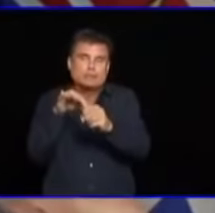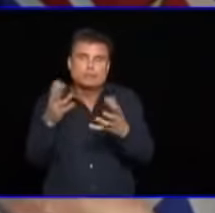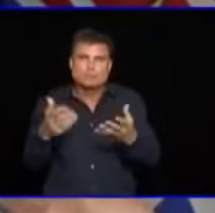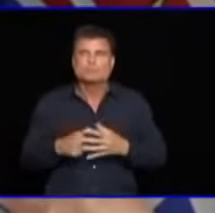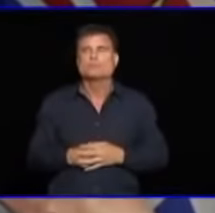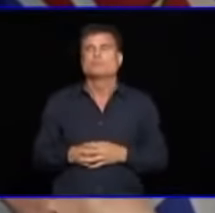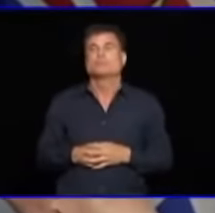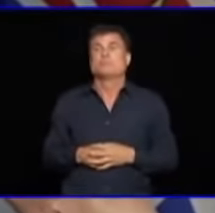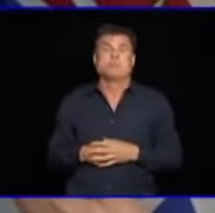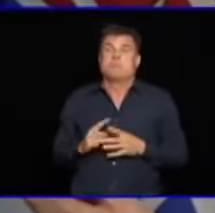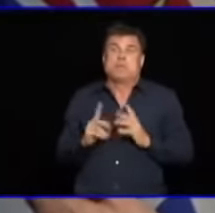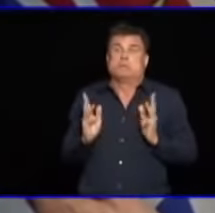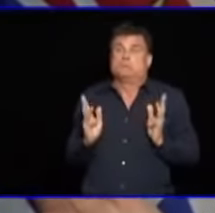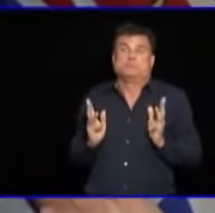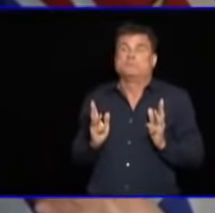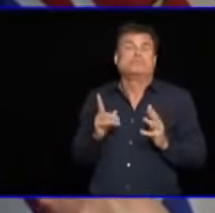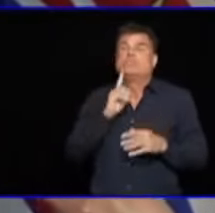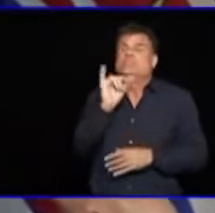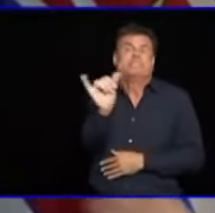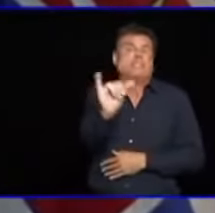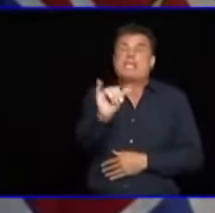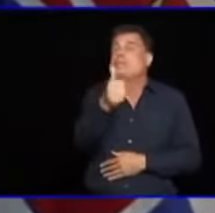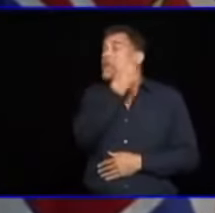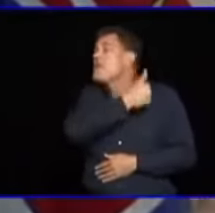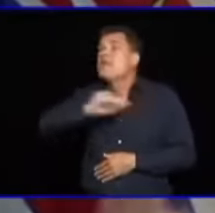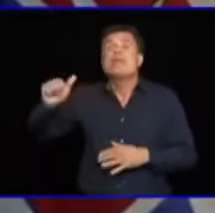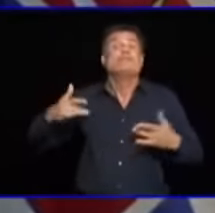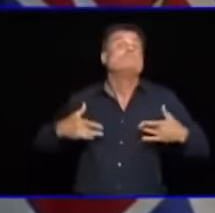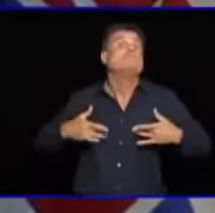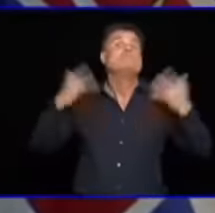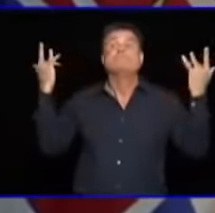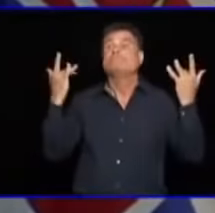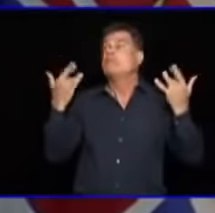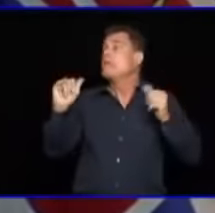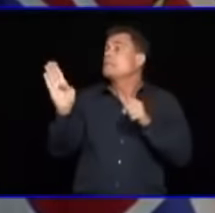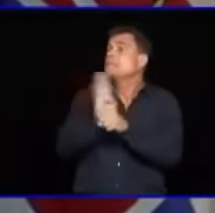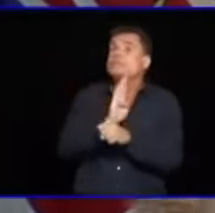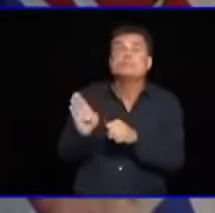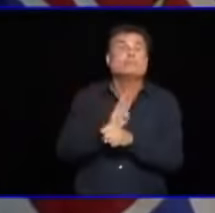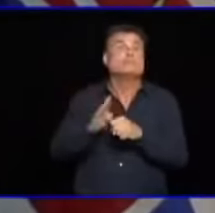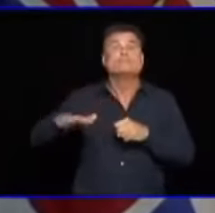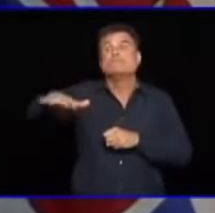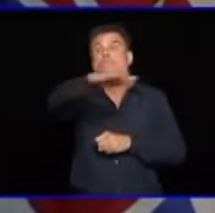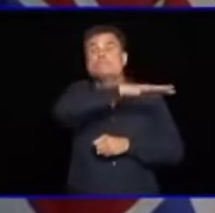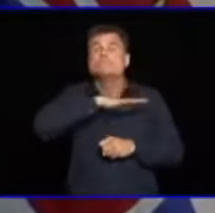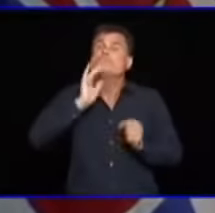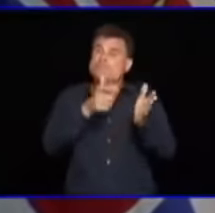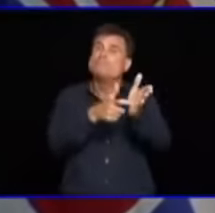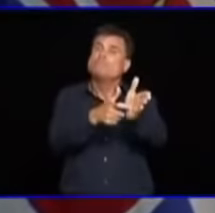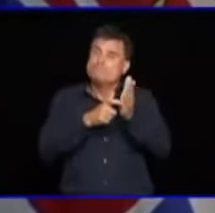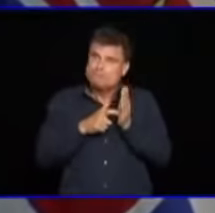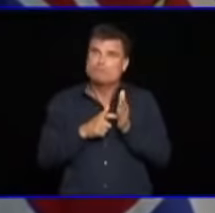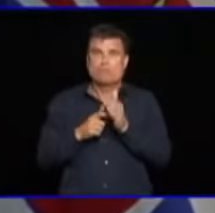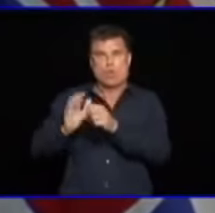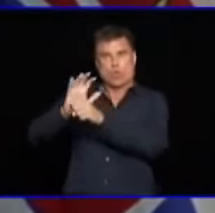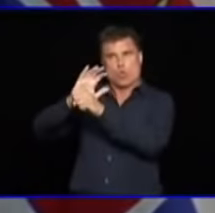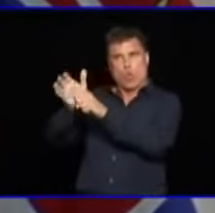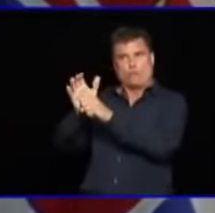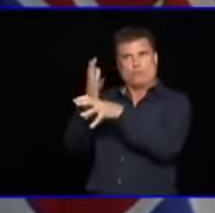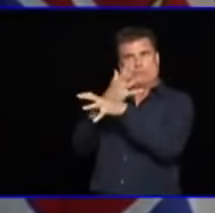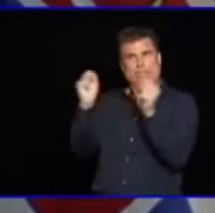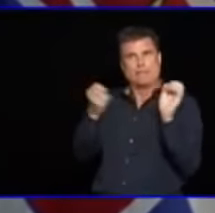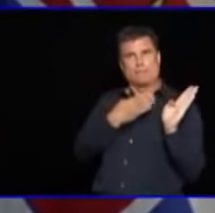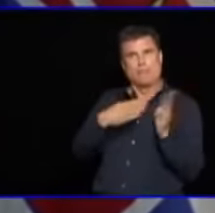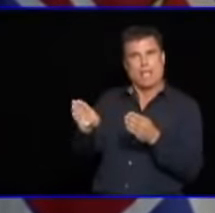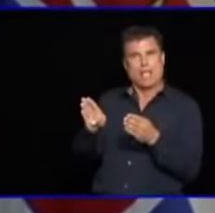I think we all need to, like any other event or business, we need to have a COVID safety plan, and that's